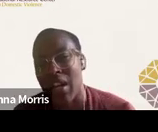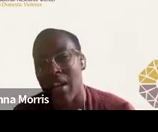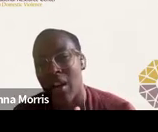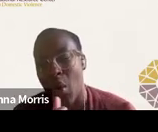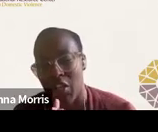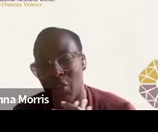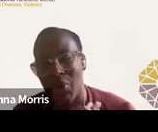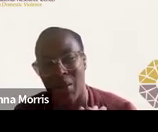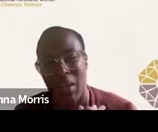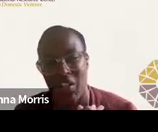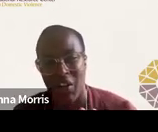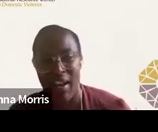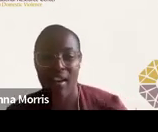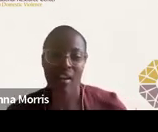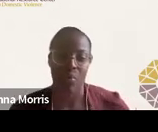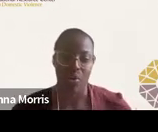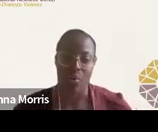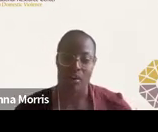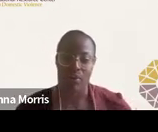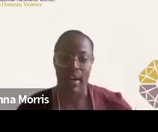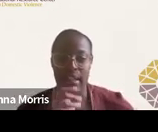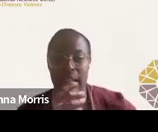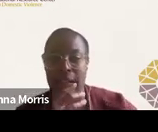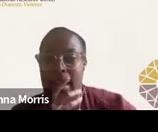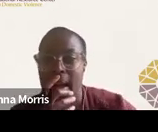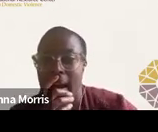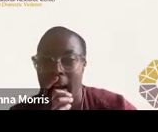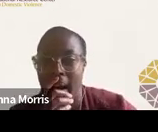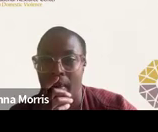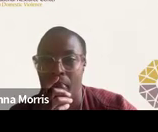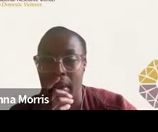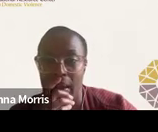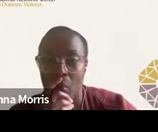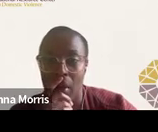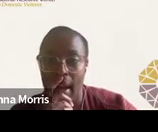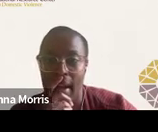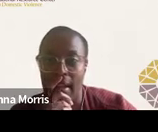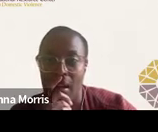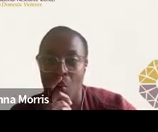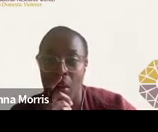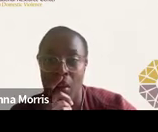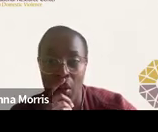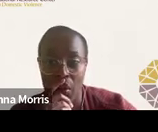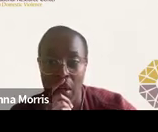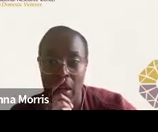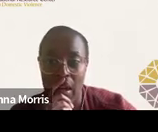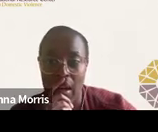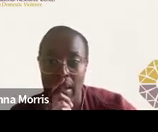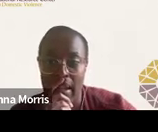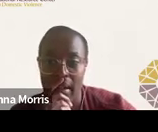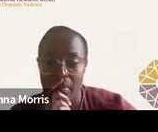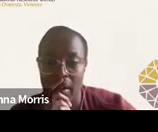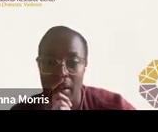machine story, or washer story, so we can share that with you all if you'd like to see it. But someone has helped with